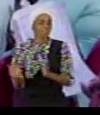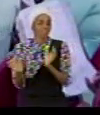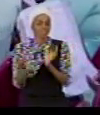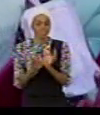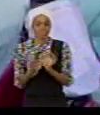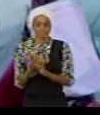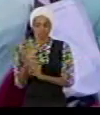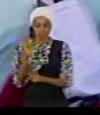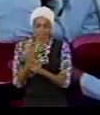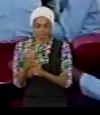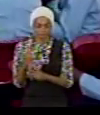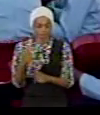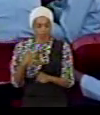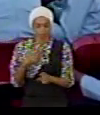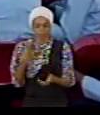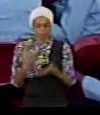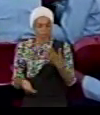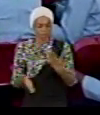whatever